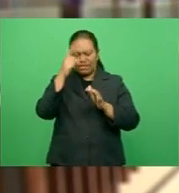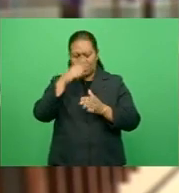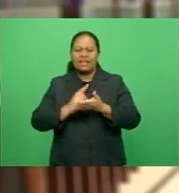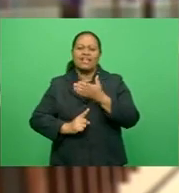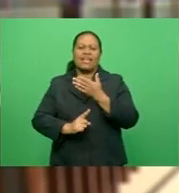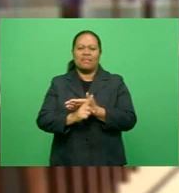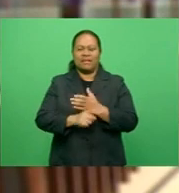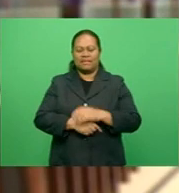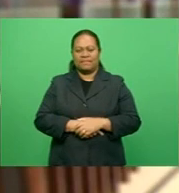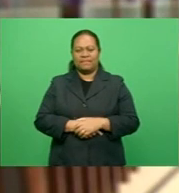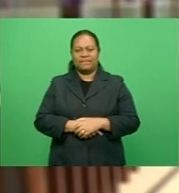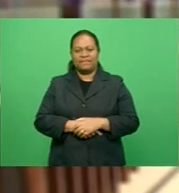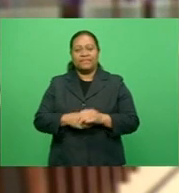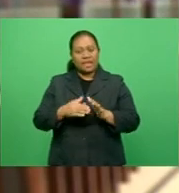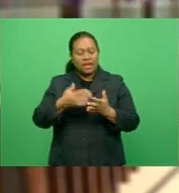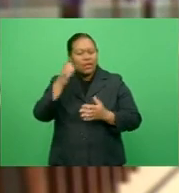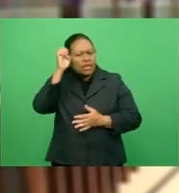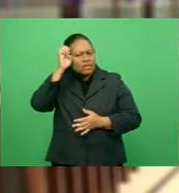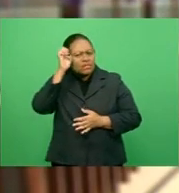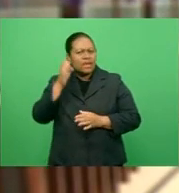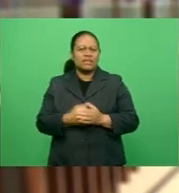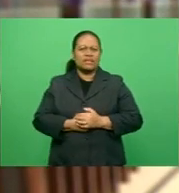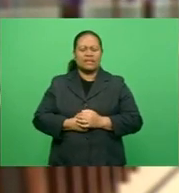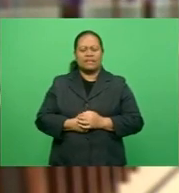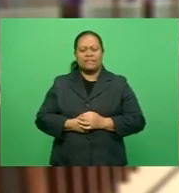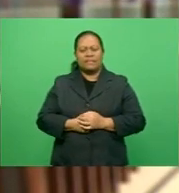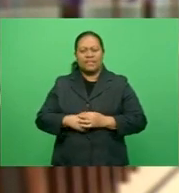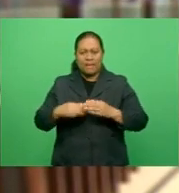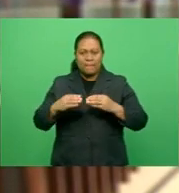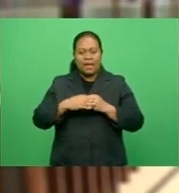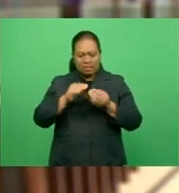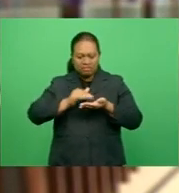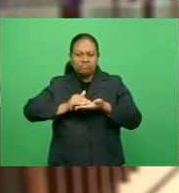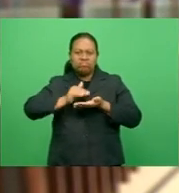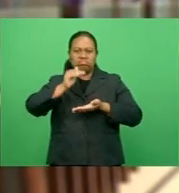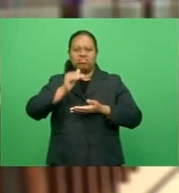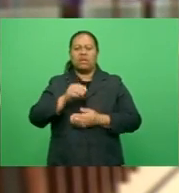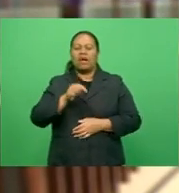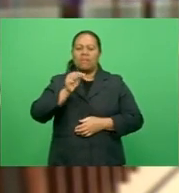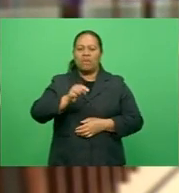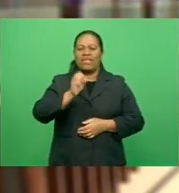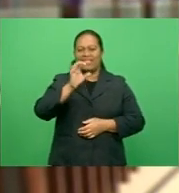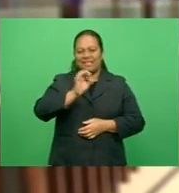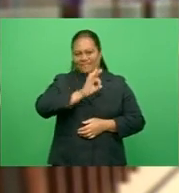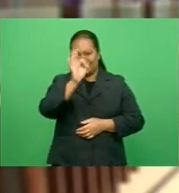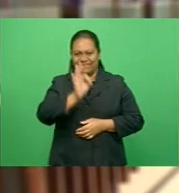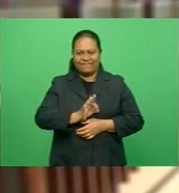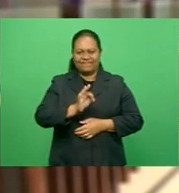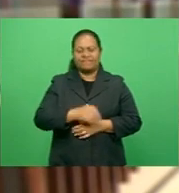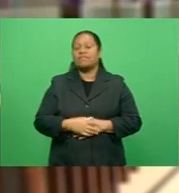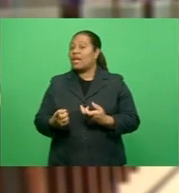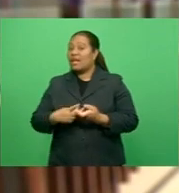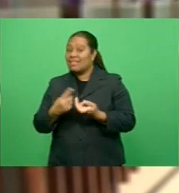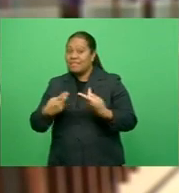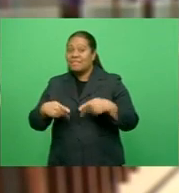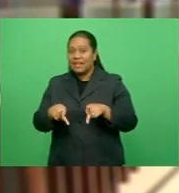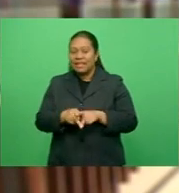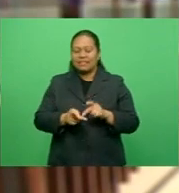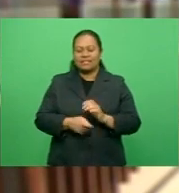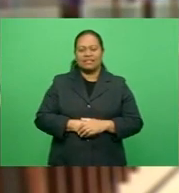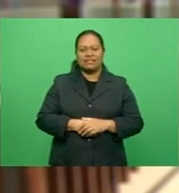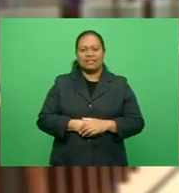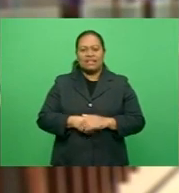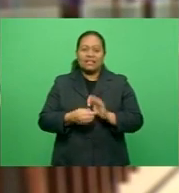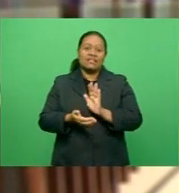in. As expected, Bank of England kept its interest rate at 0.10%. Elsewhere, the Canadian dollar edged